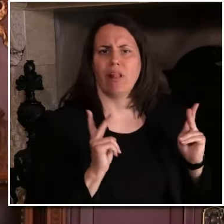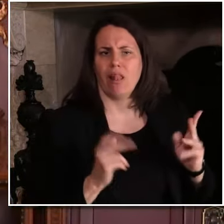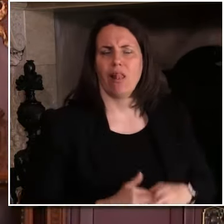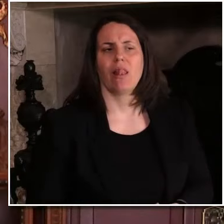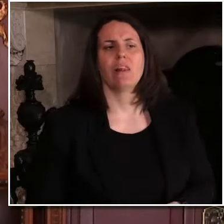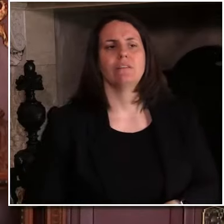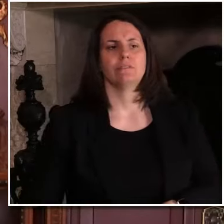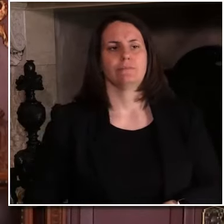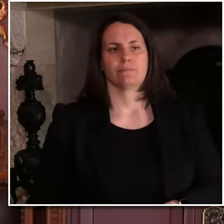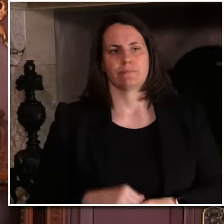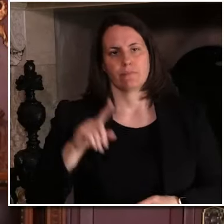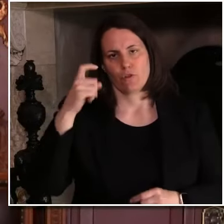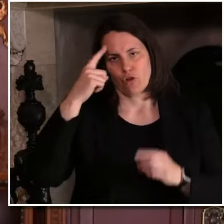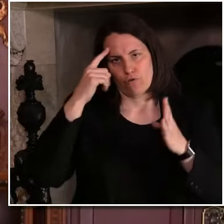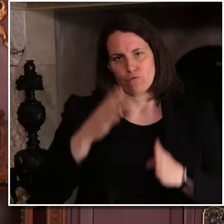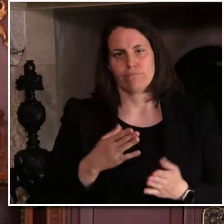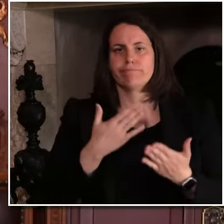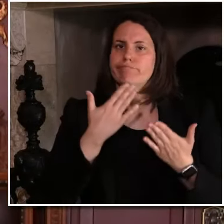successfully,